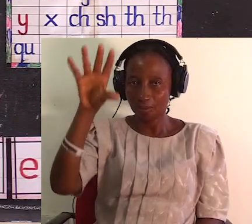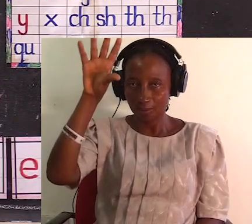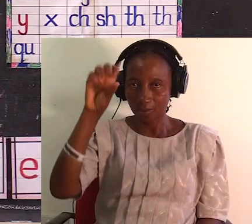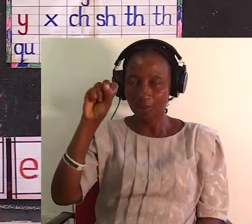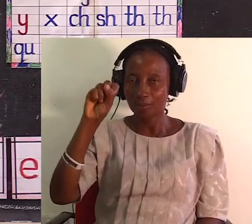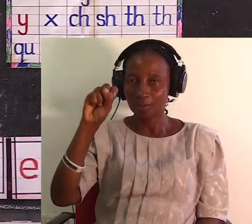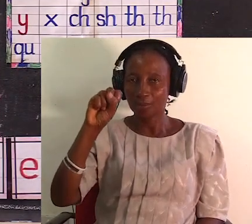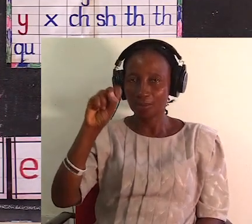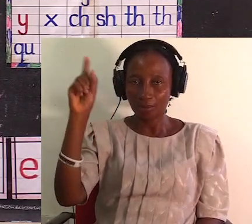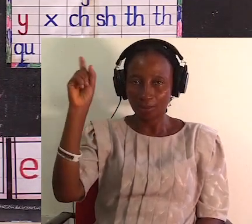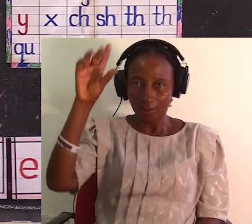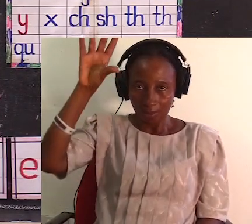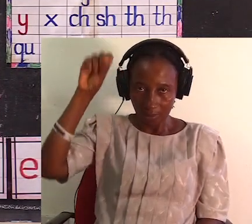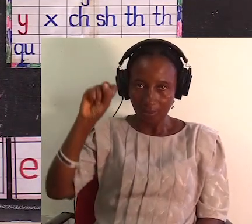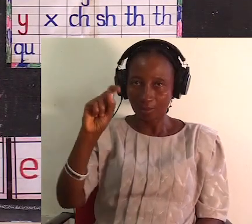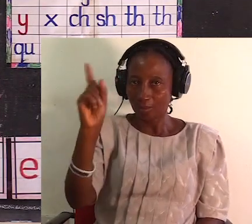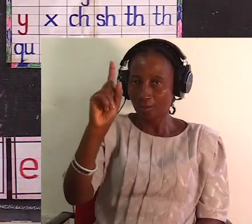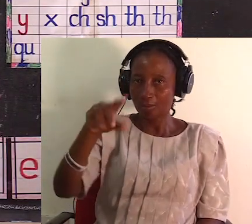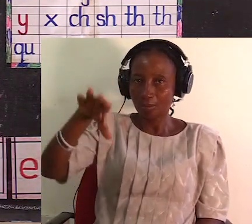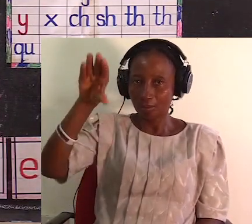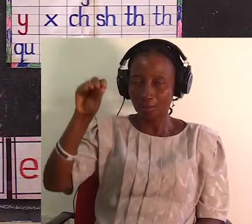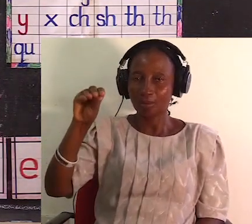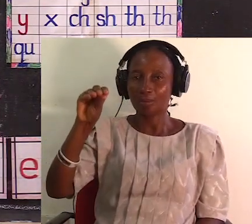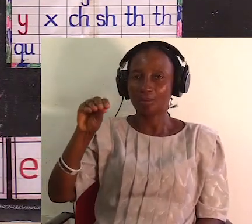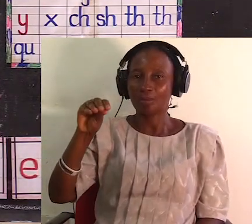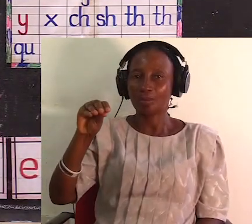The person or the group